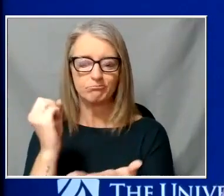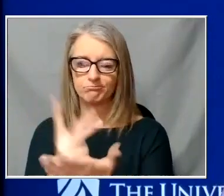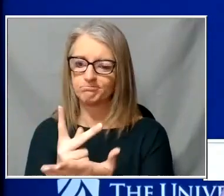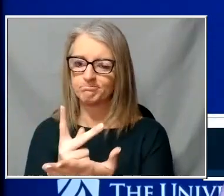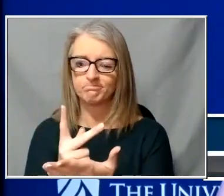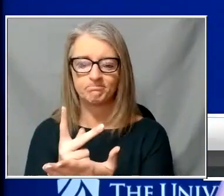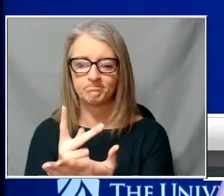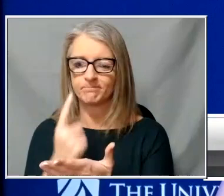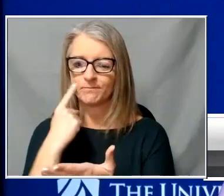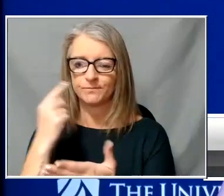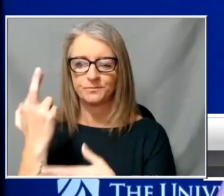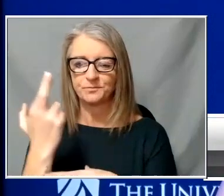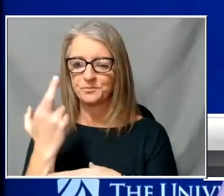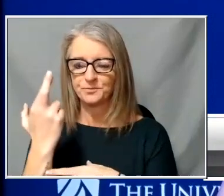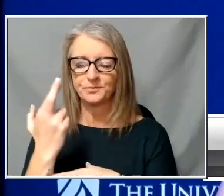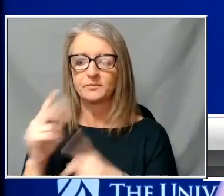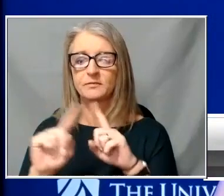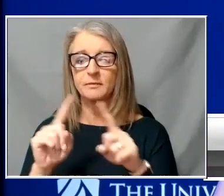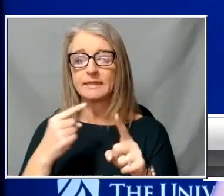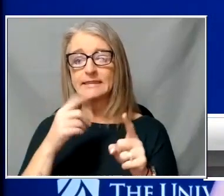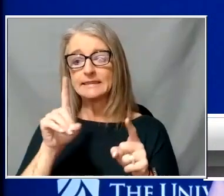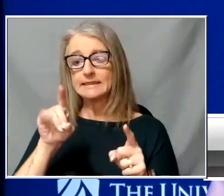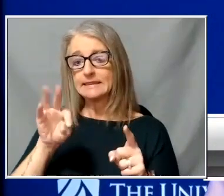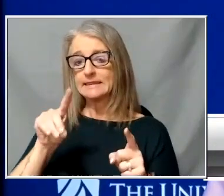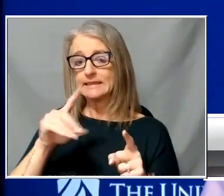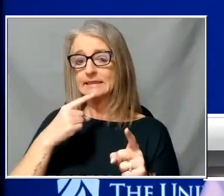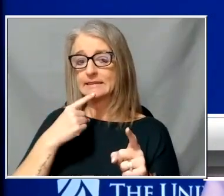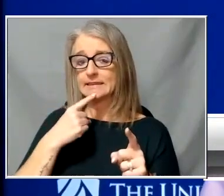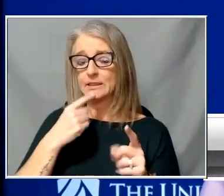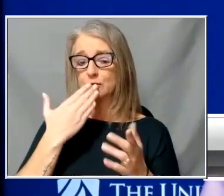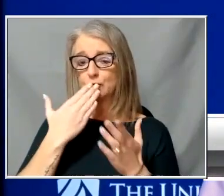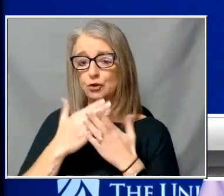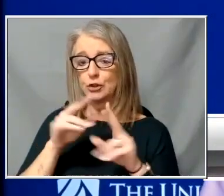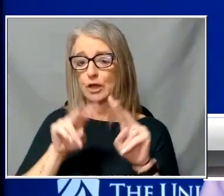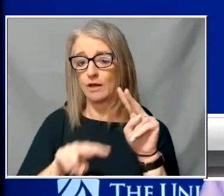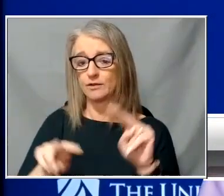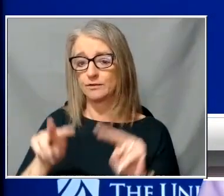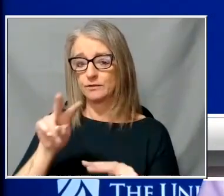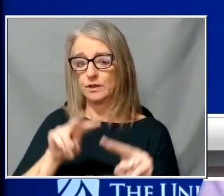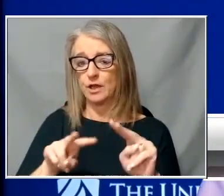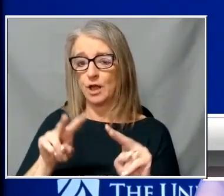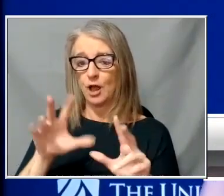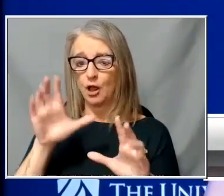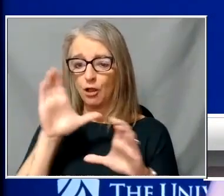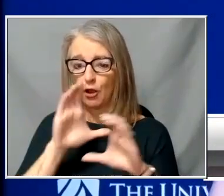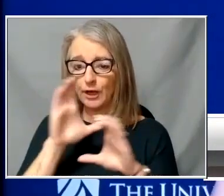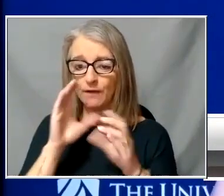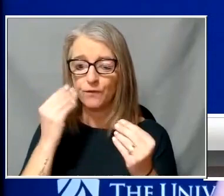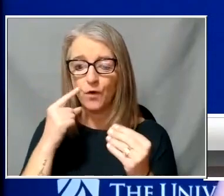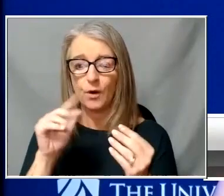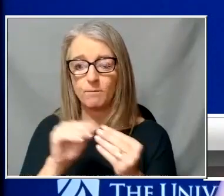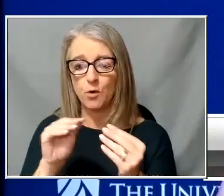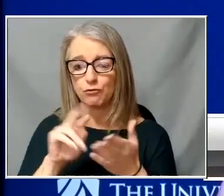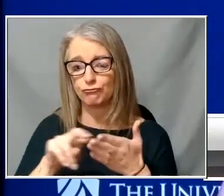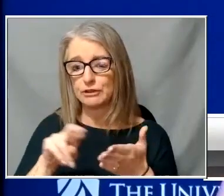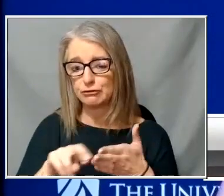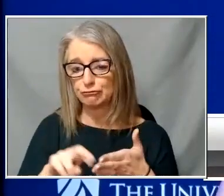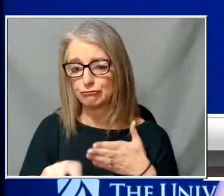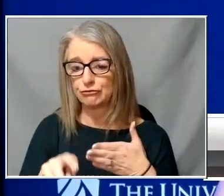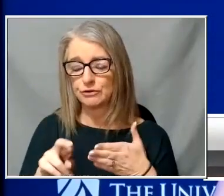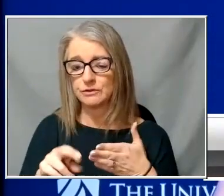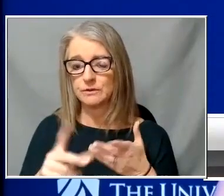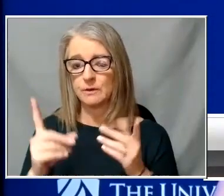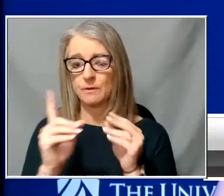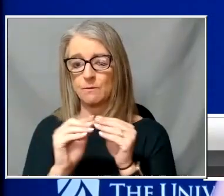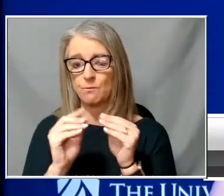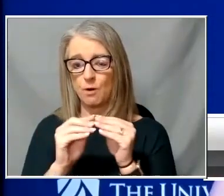that reason, but they did say there are very good observations. They are looking for more research into it. But again, I think this is one more step